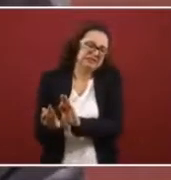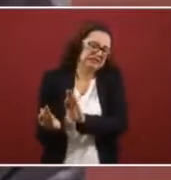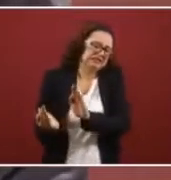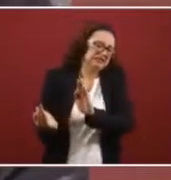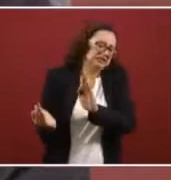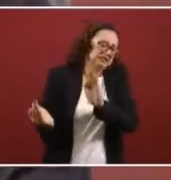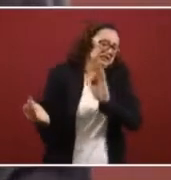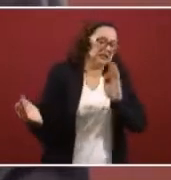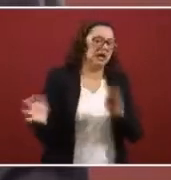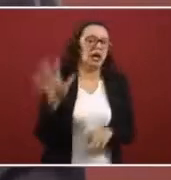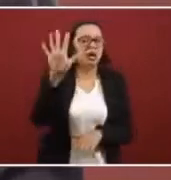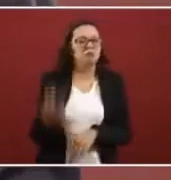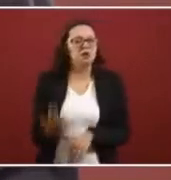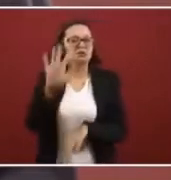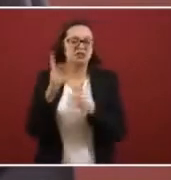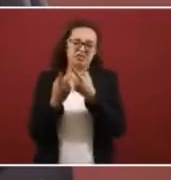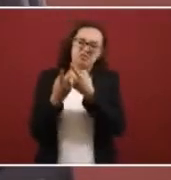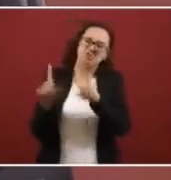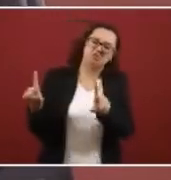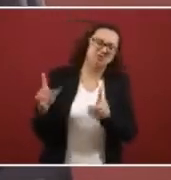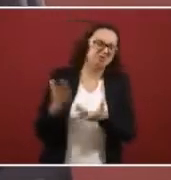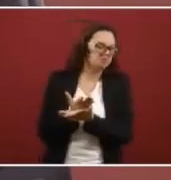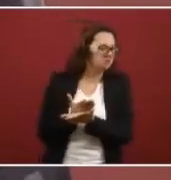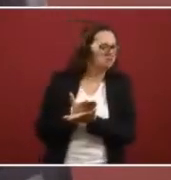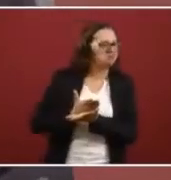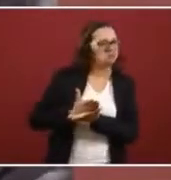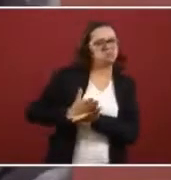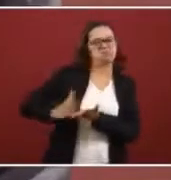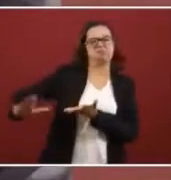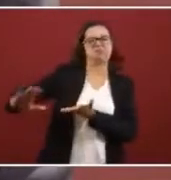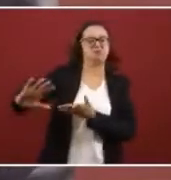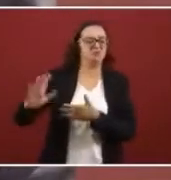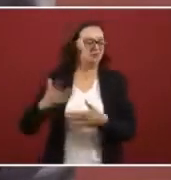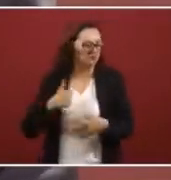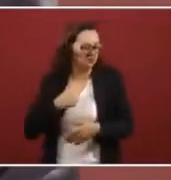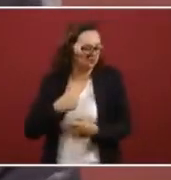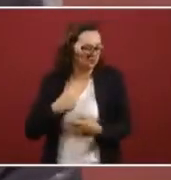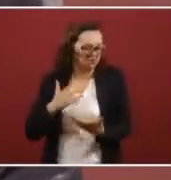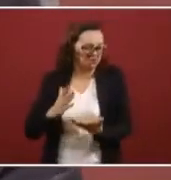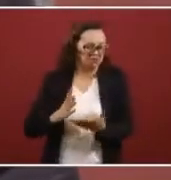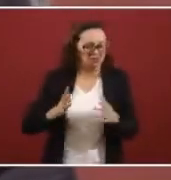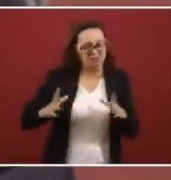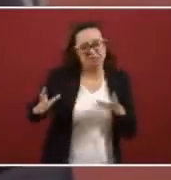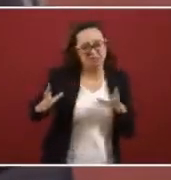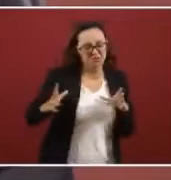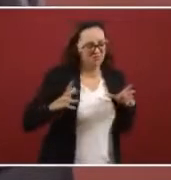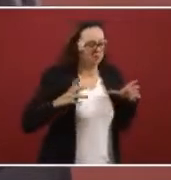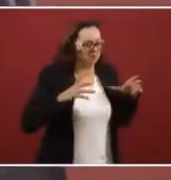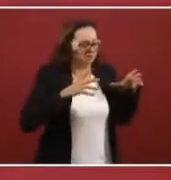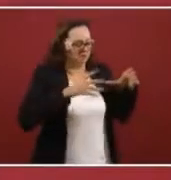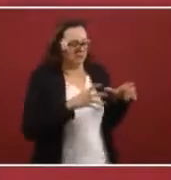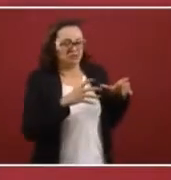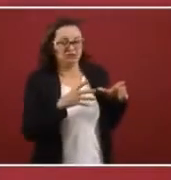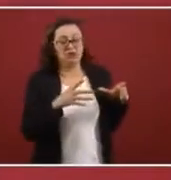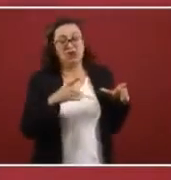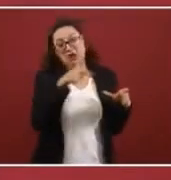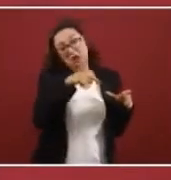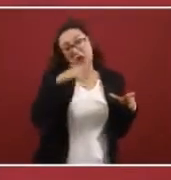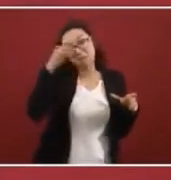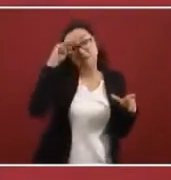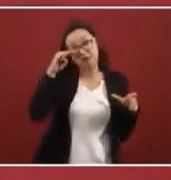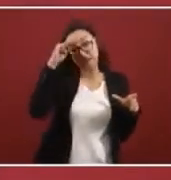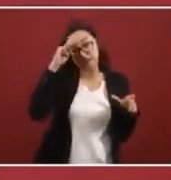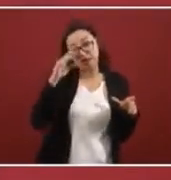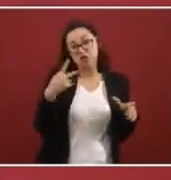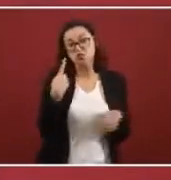would get away from the people. And he thought that his function was to